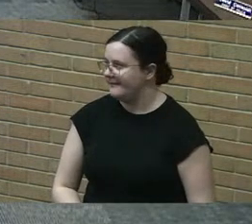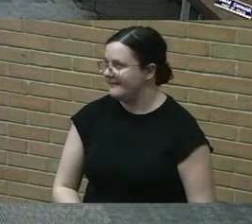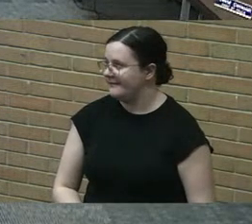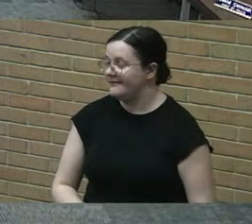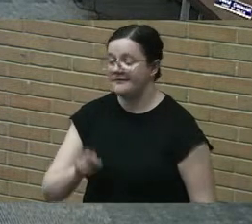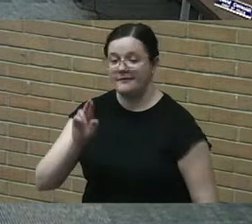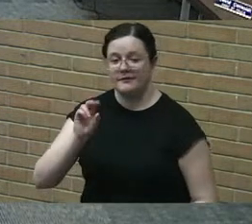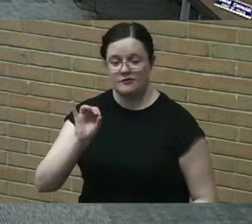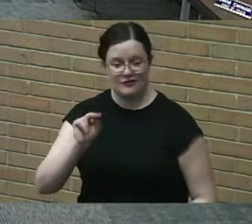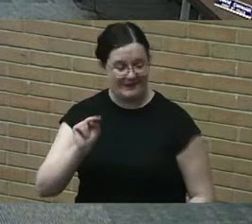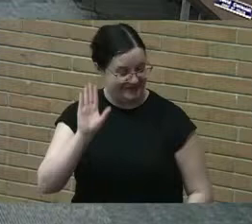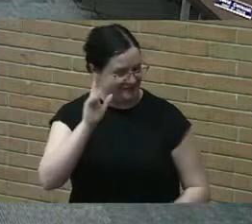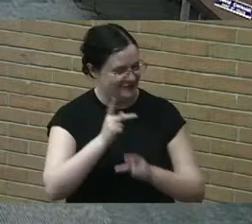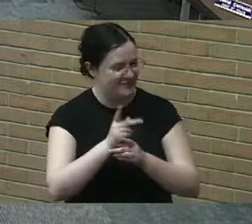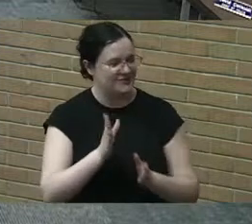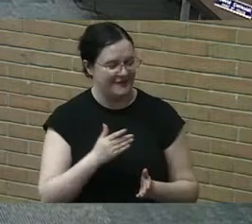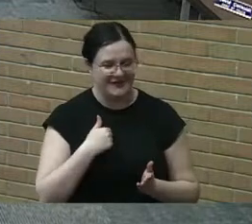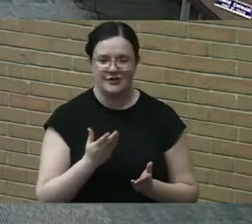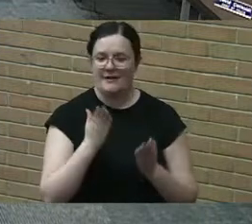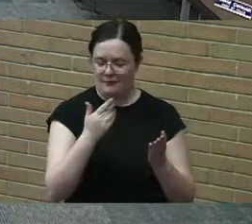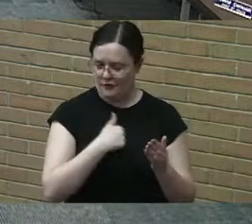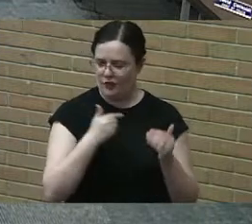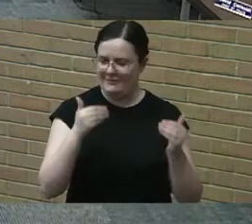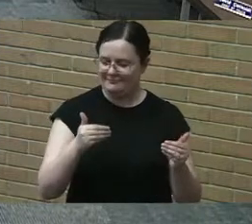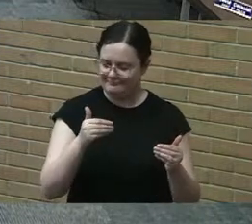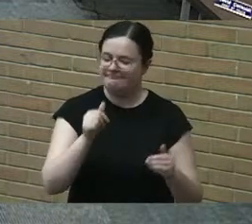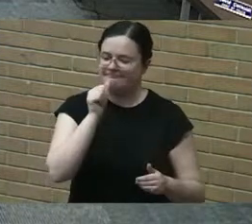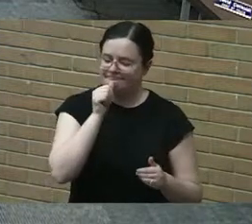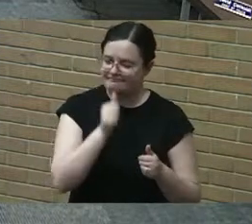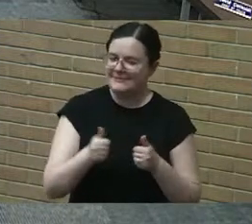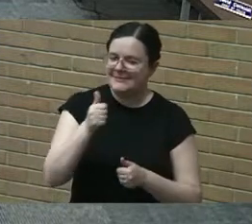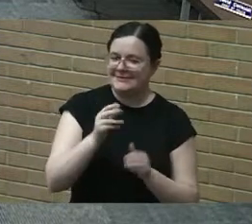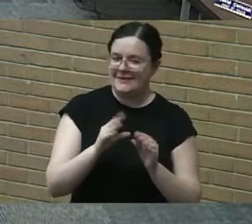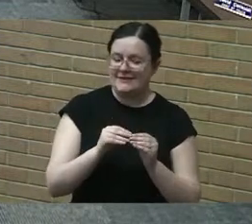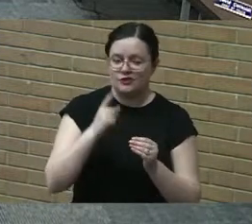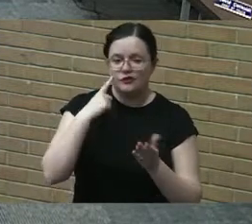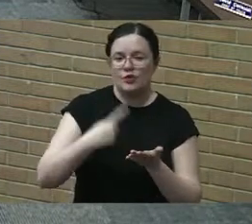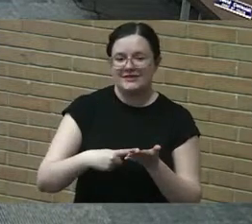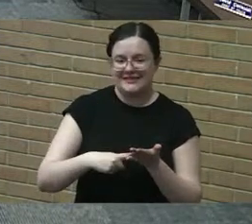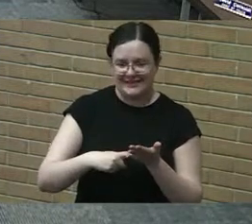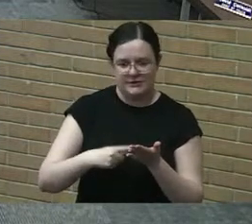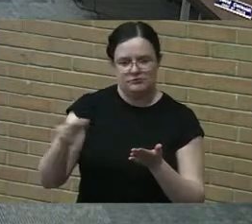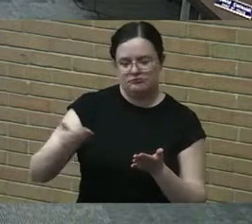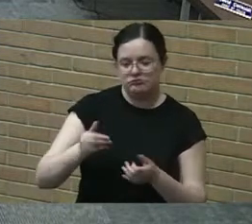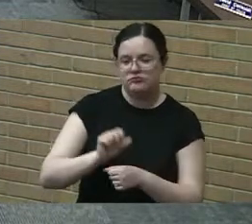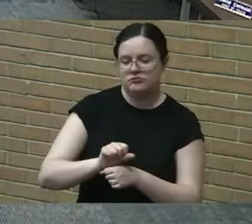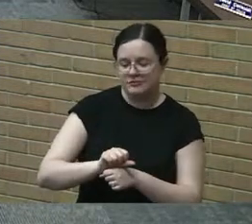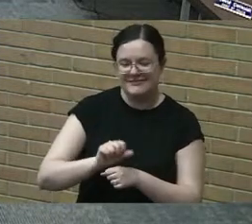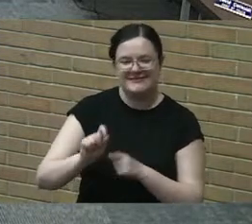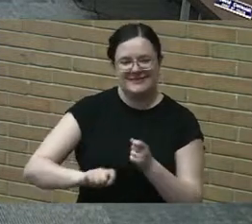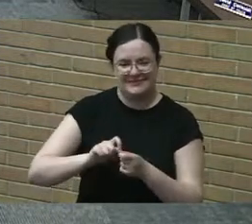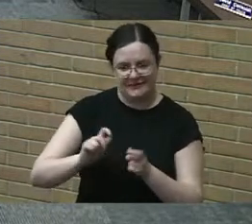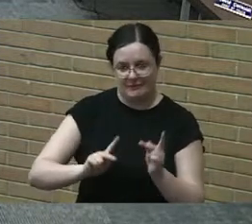Supervisor, I move that we go into executive session to discuss the employment of particular persons.